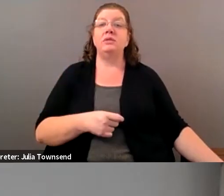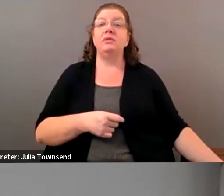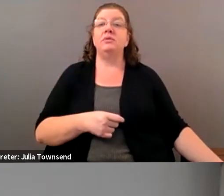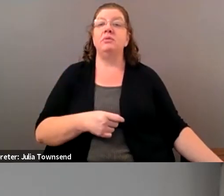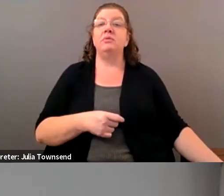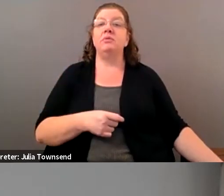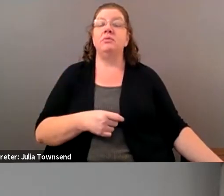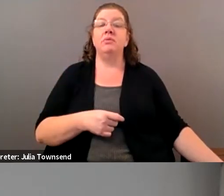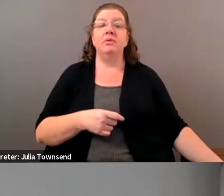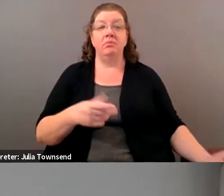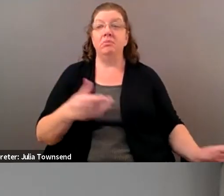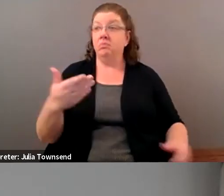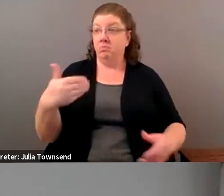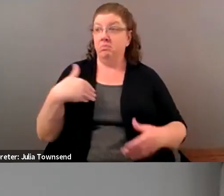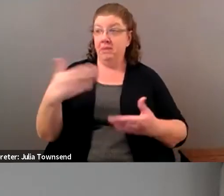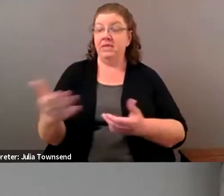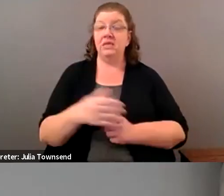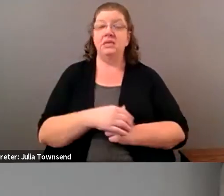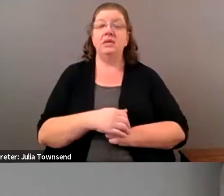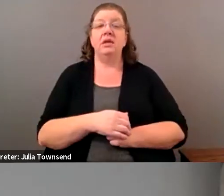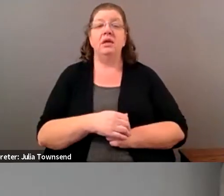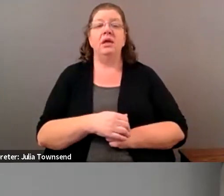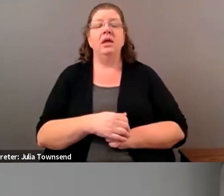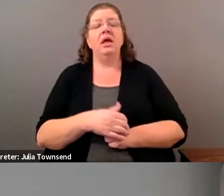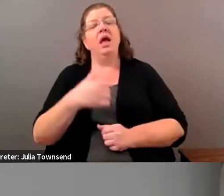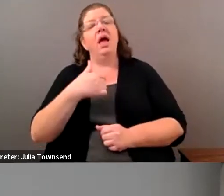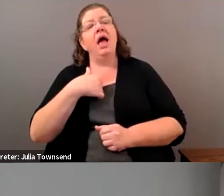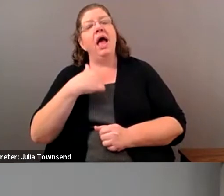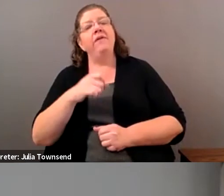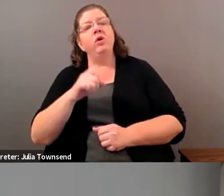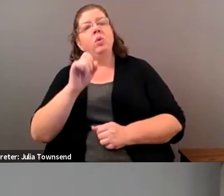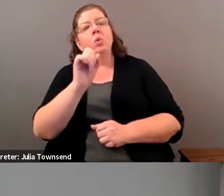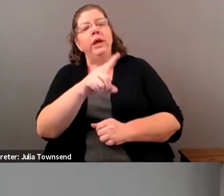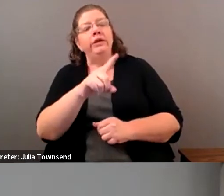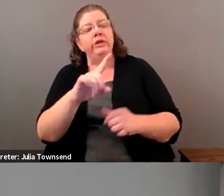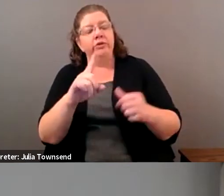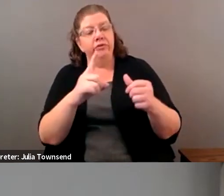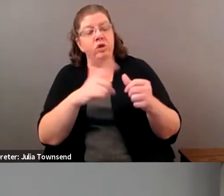Please. Right, I have a question. First of all,